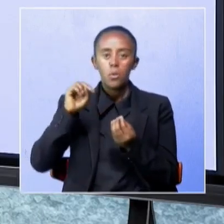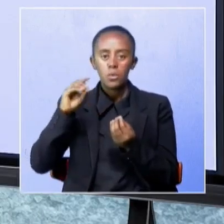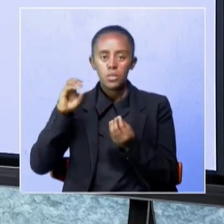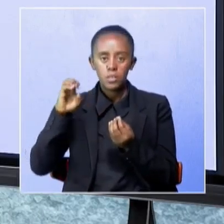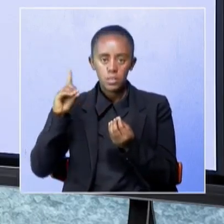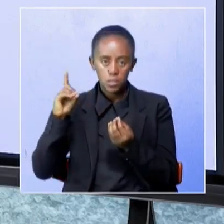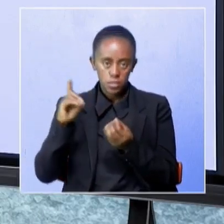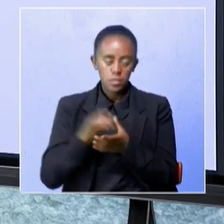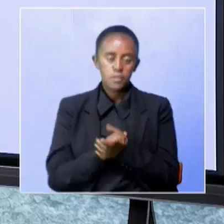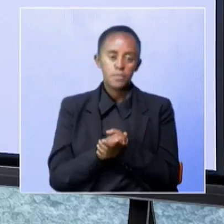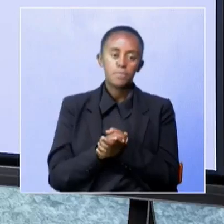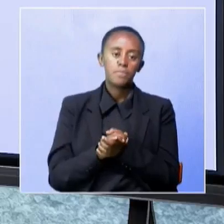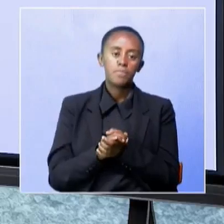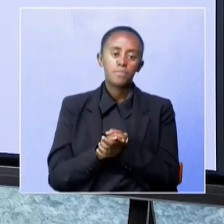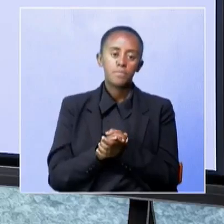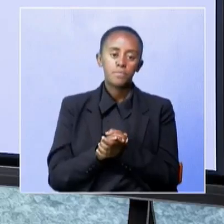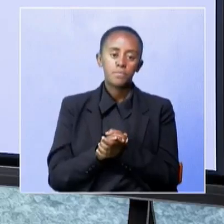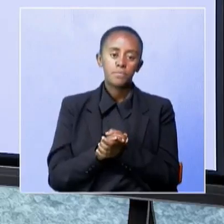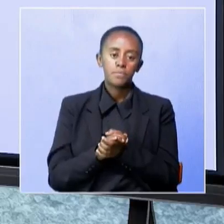Well-rounded.